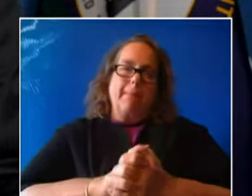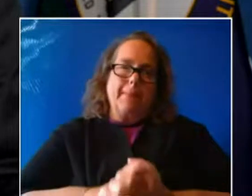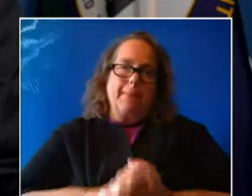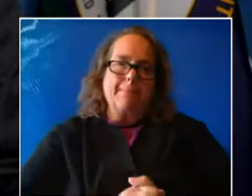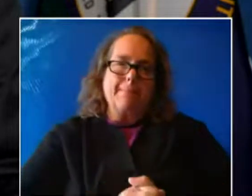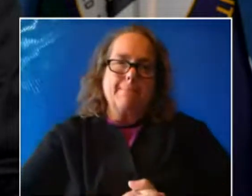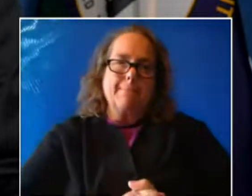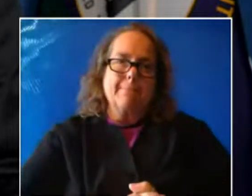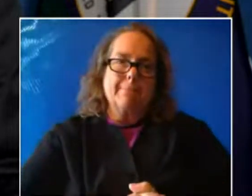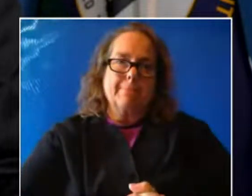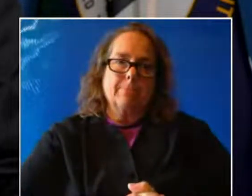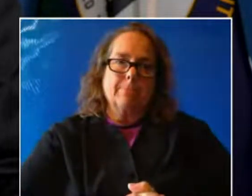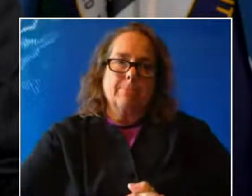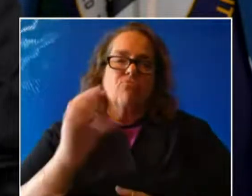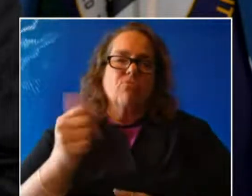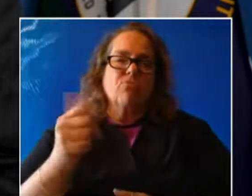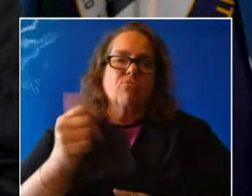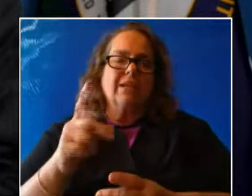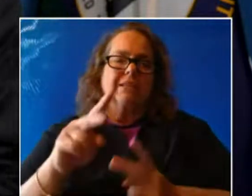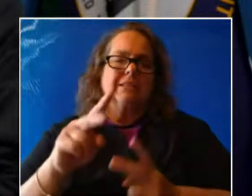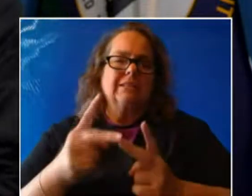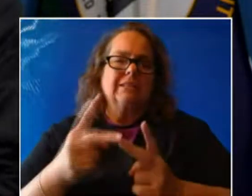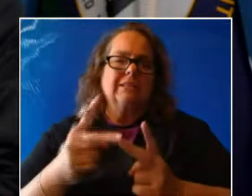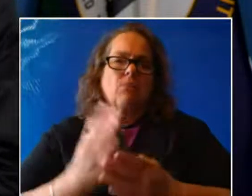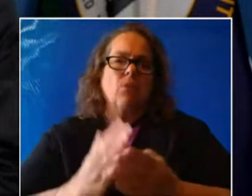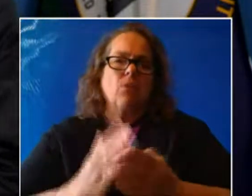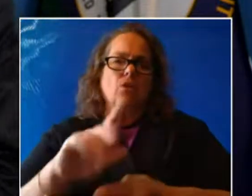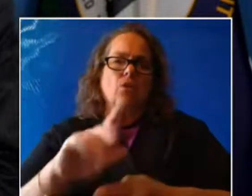Chad, you want to give me the second part of that question again?